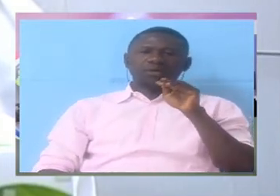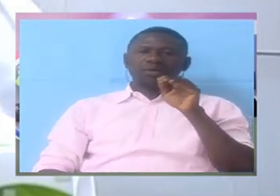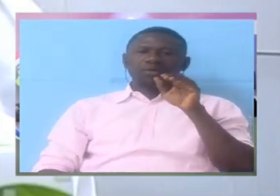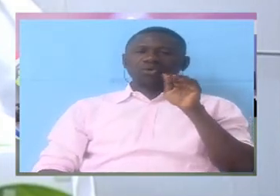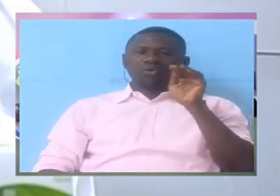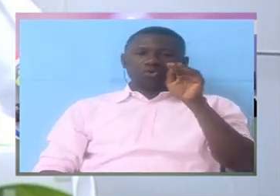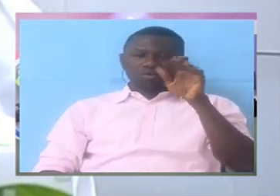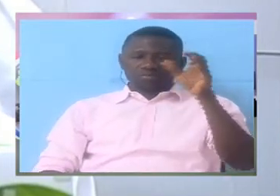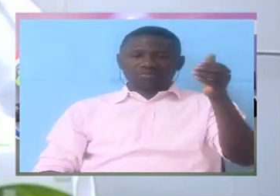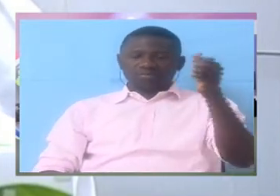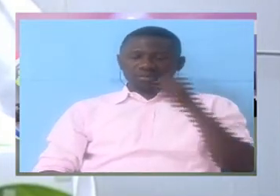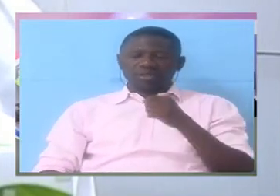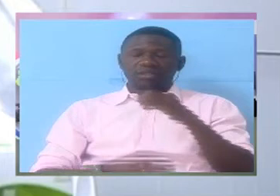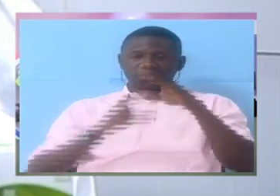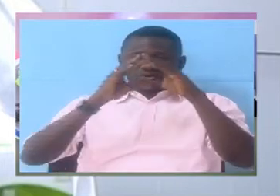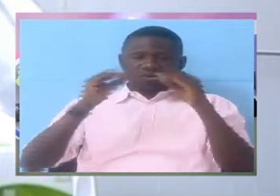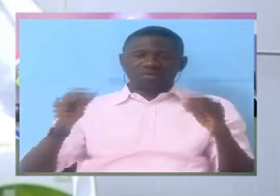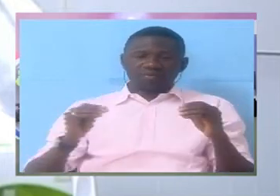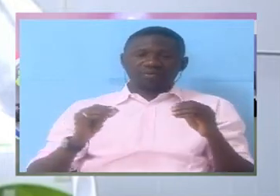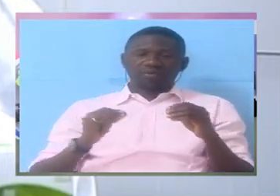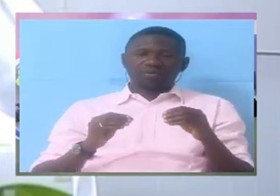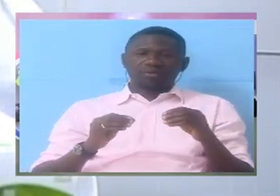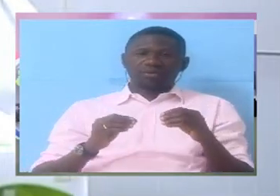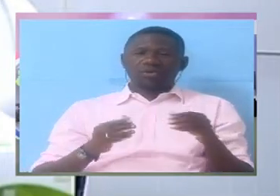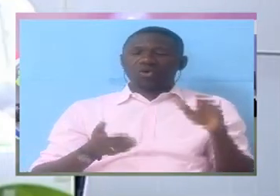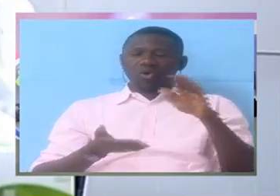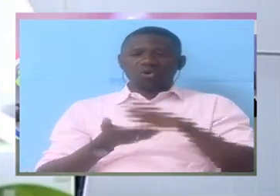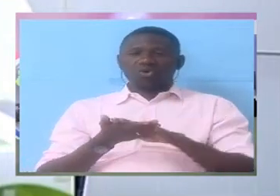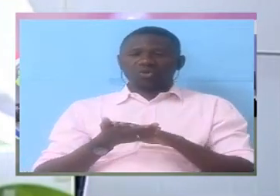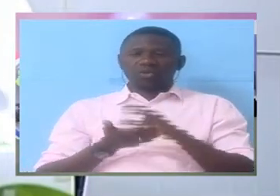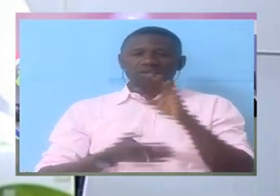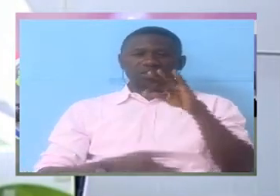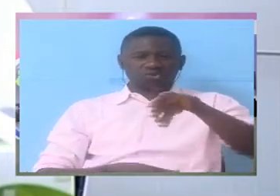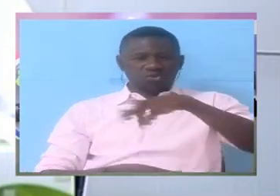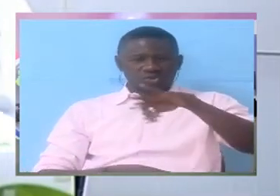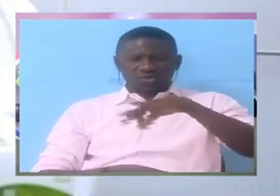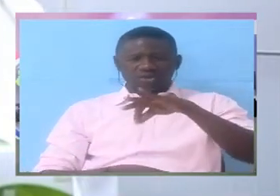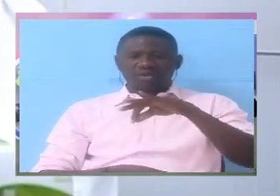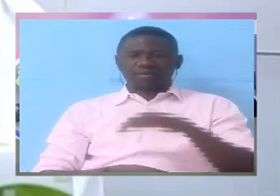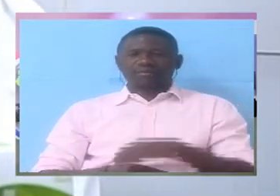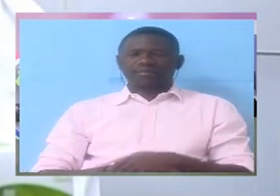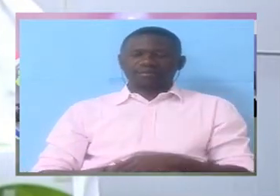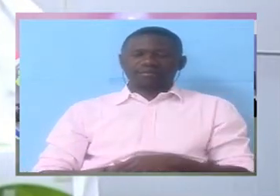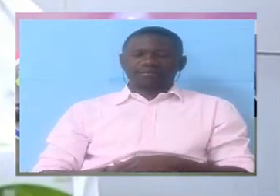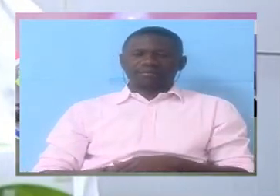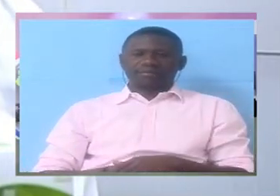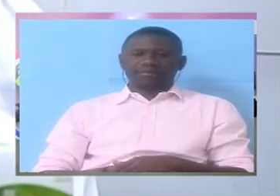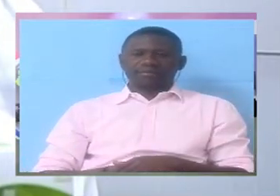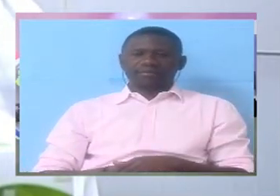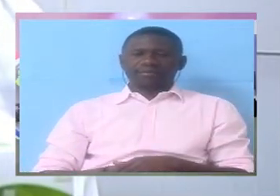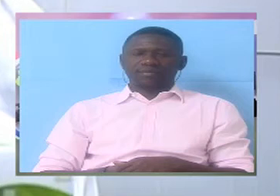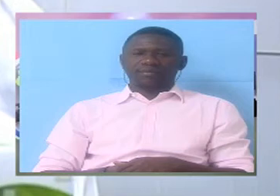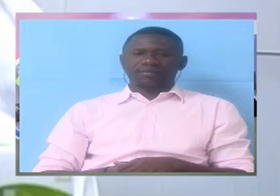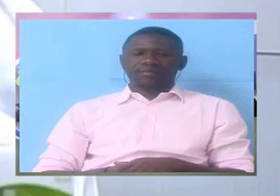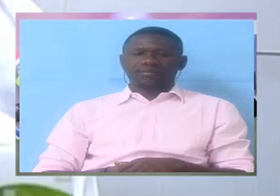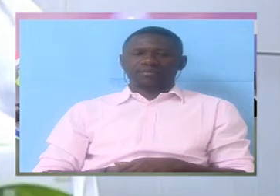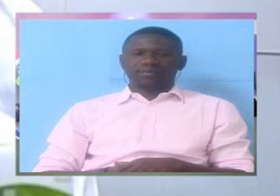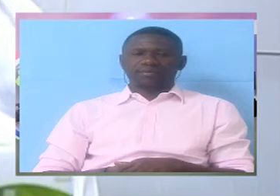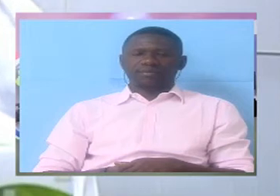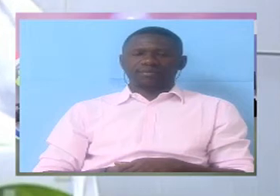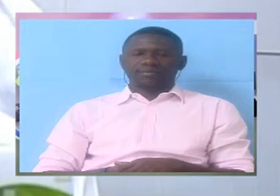I believe. Nakilo baka. It was on it? I think it's on a Thursday, I believe, yeah. ngakilo baka nsamba arami salungu ni